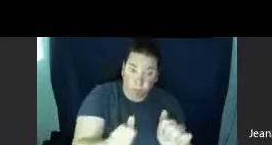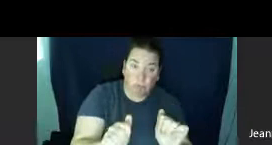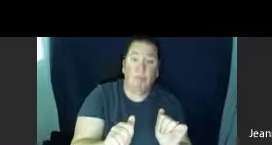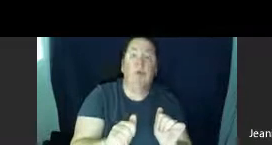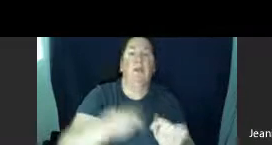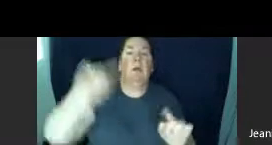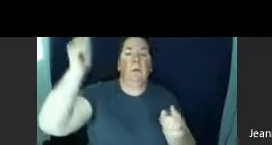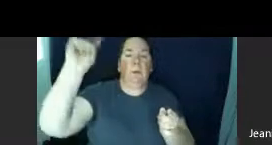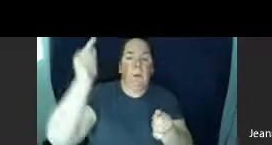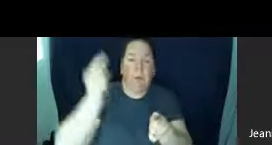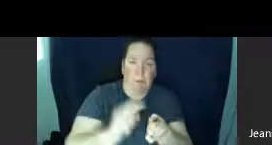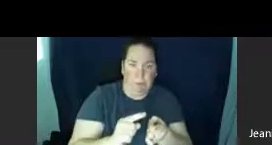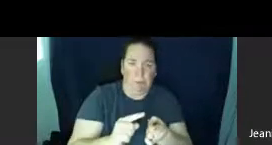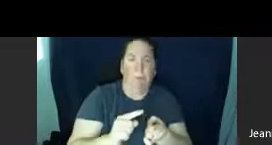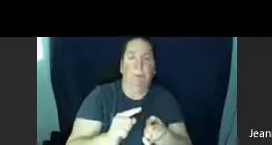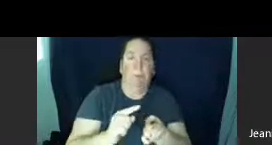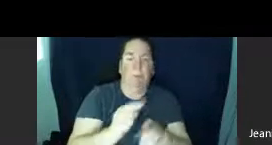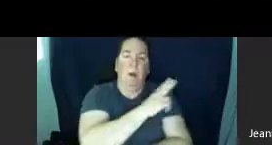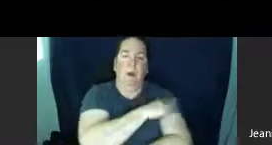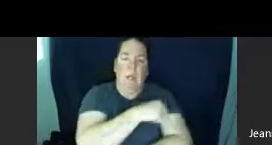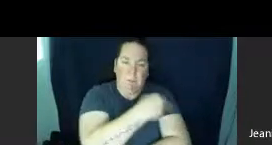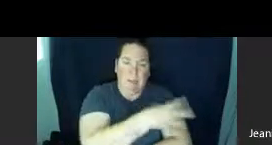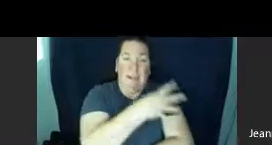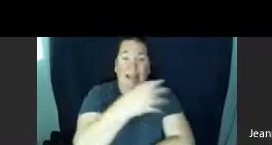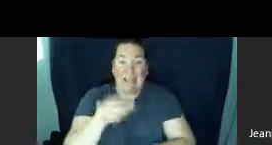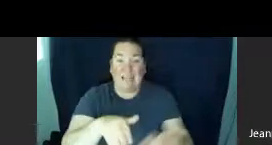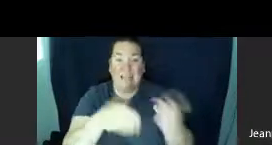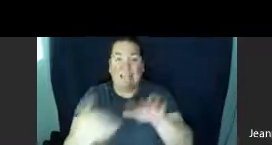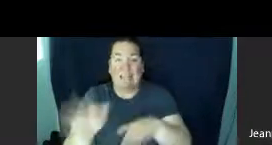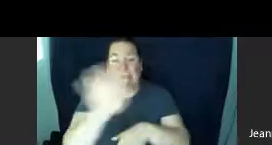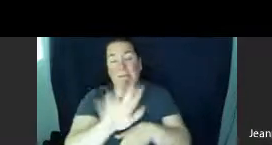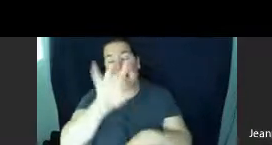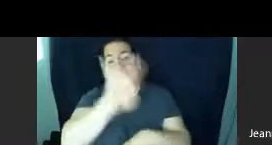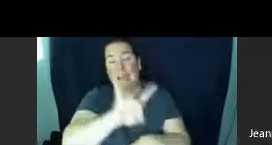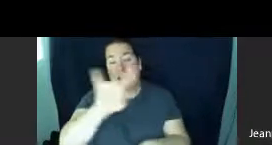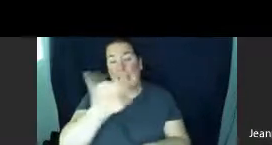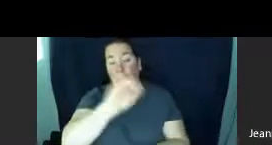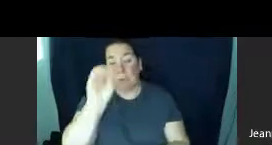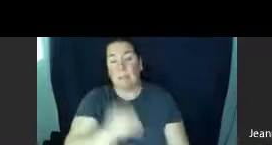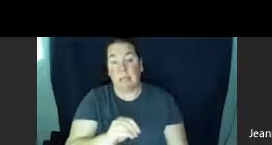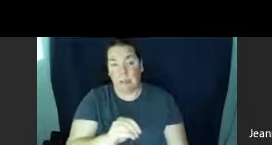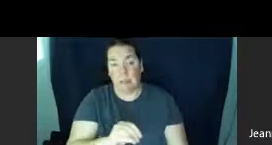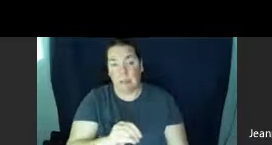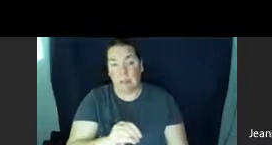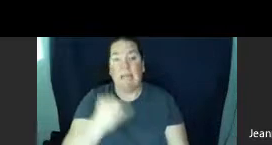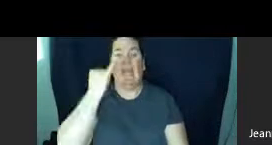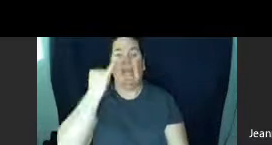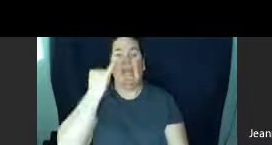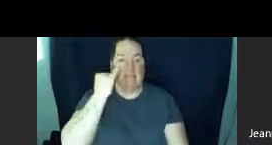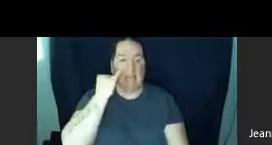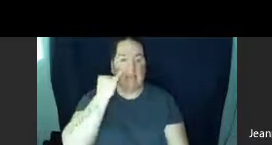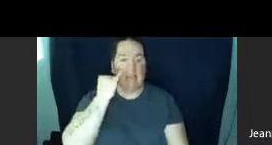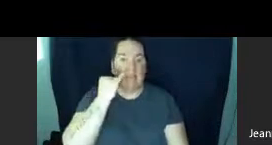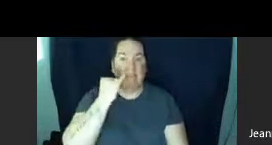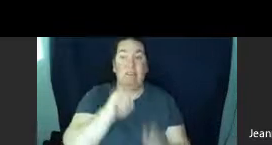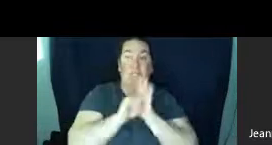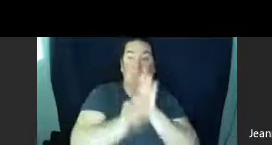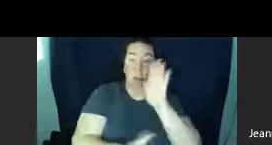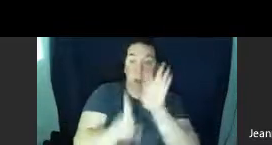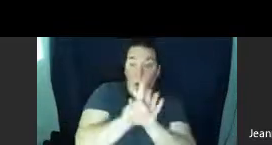reduce hospitalizations and deaths by 88% when taken within 5 days of symptom